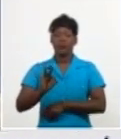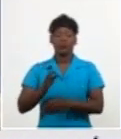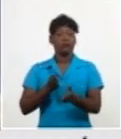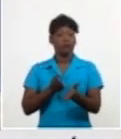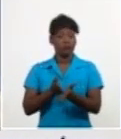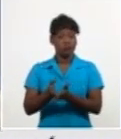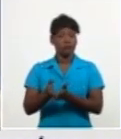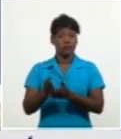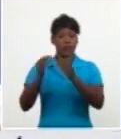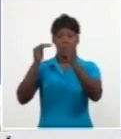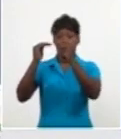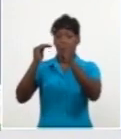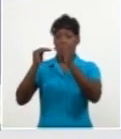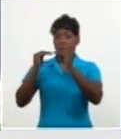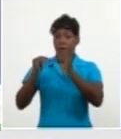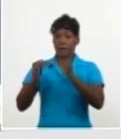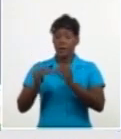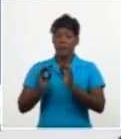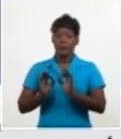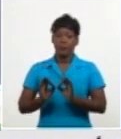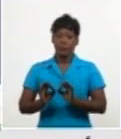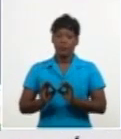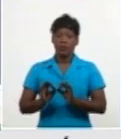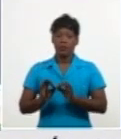of the region of the Americas.